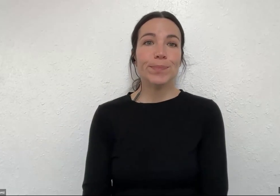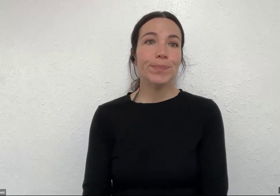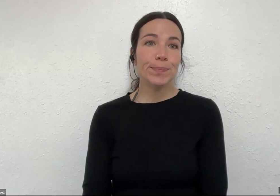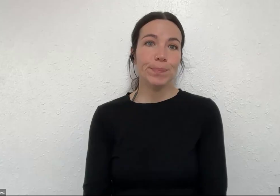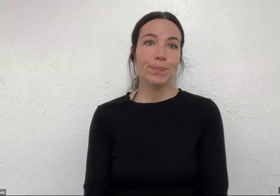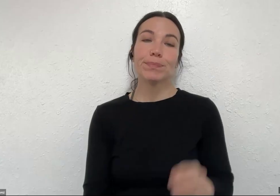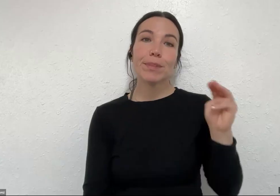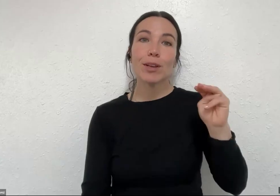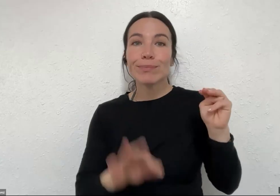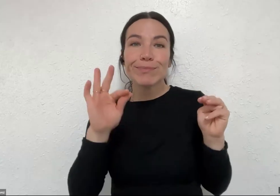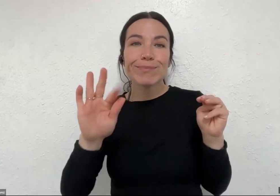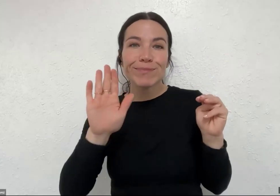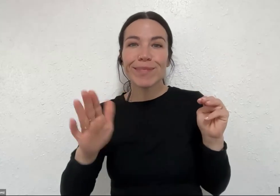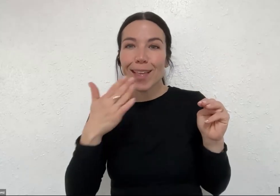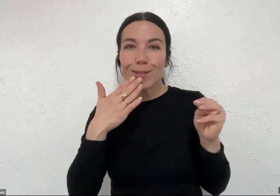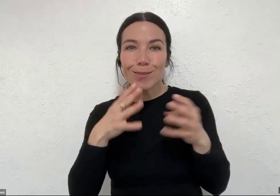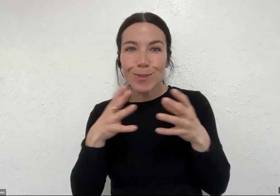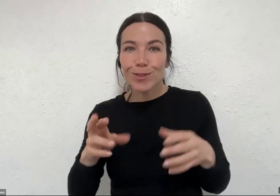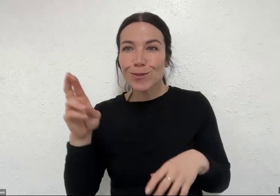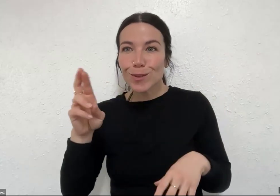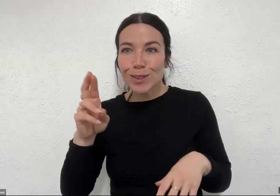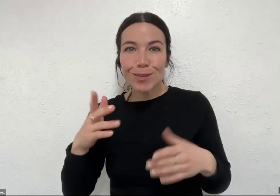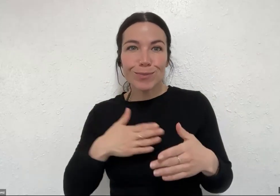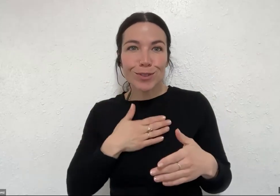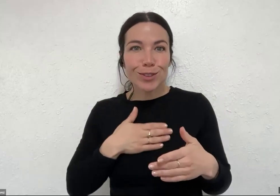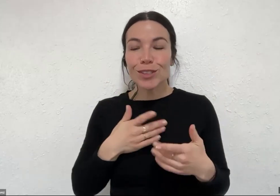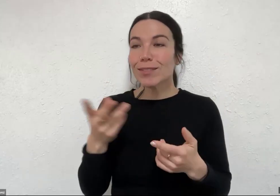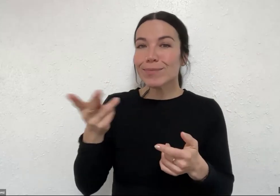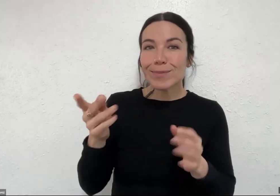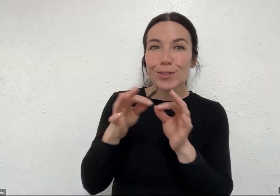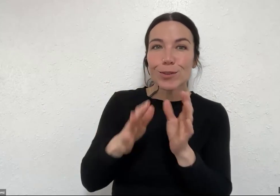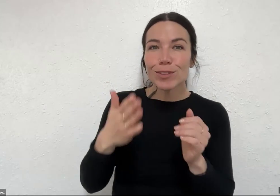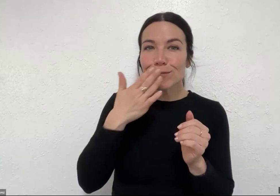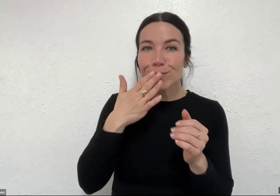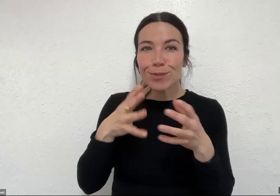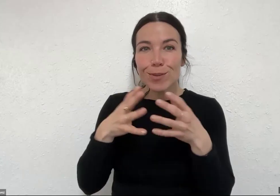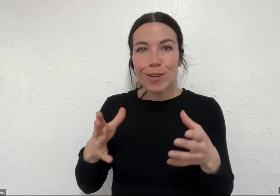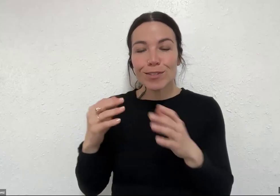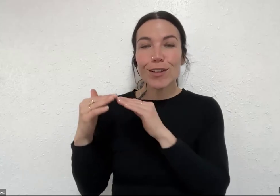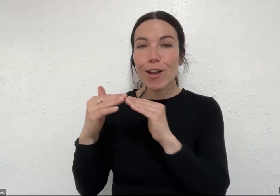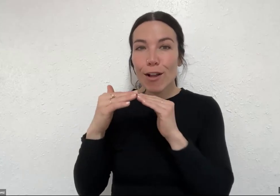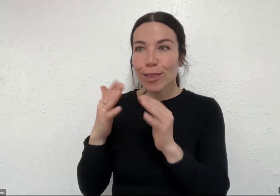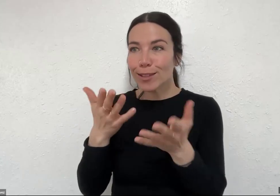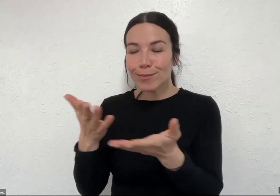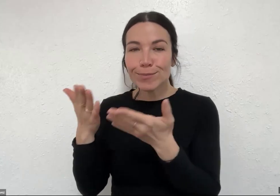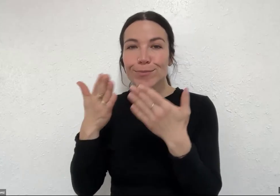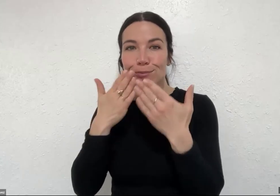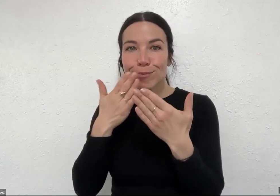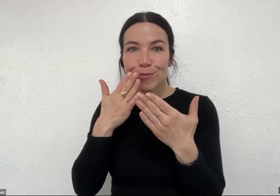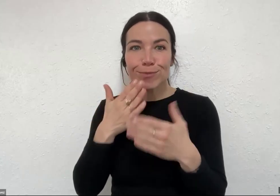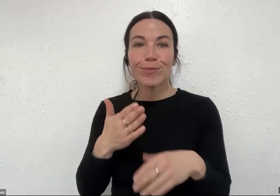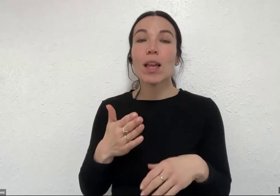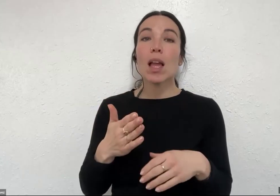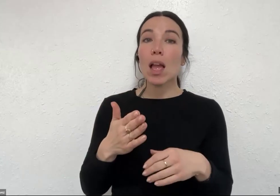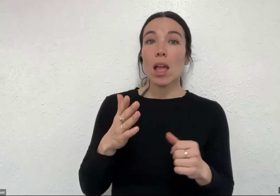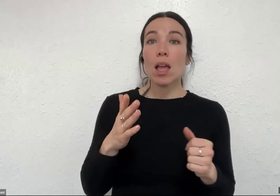Wonderful. Well, thank you so much, Roseanne. Thank you very much to the interpreters. Thank you to my colleagues, of course. And you can